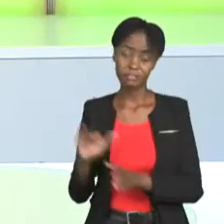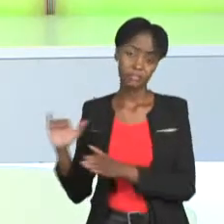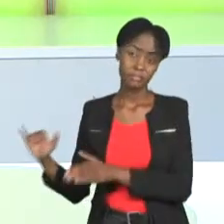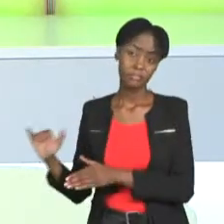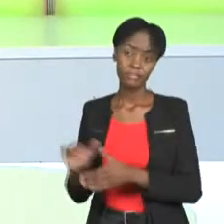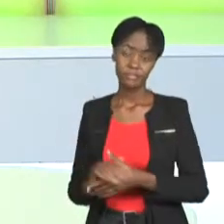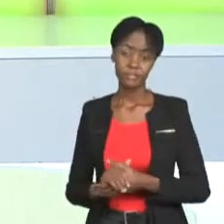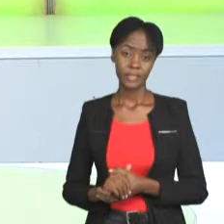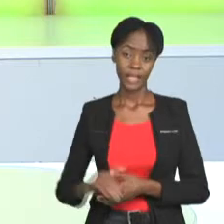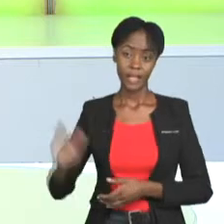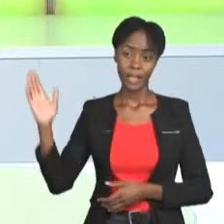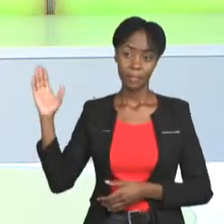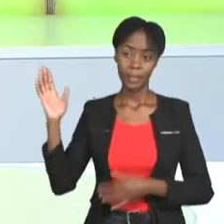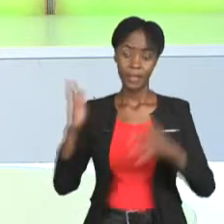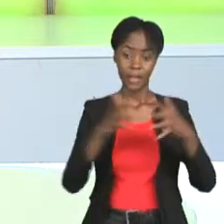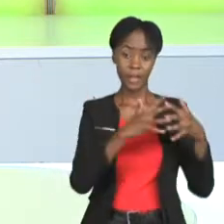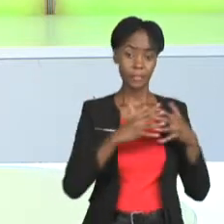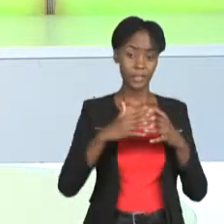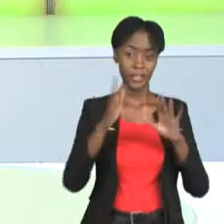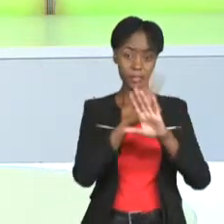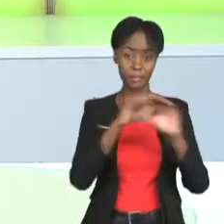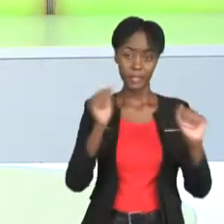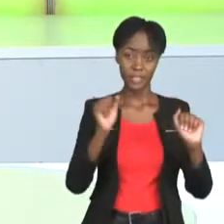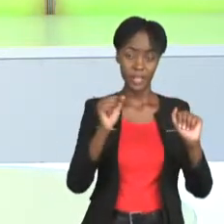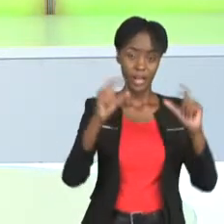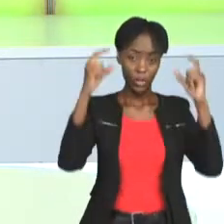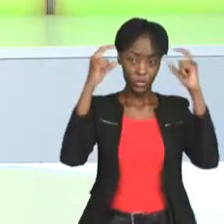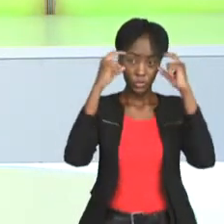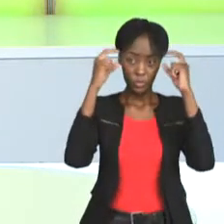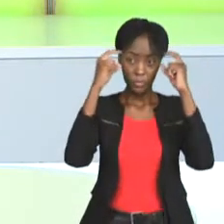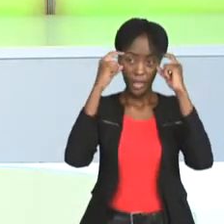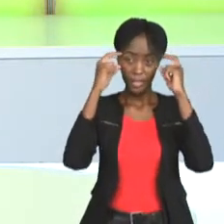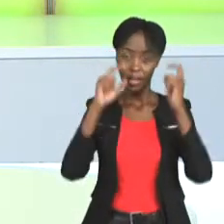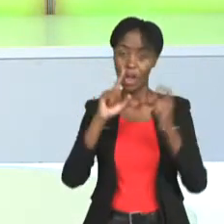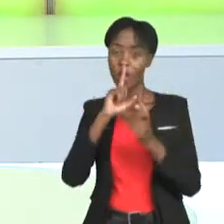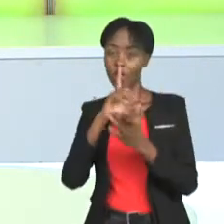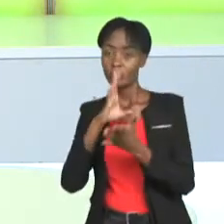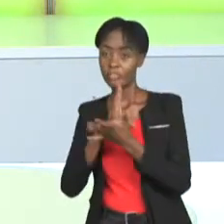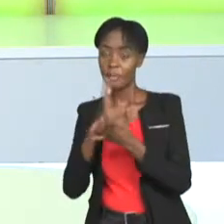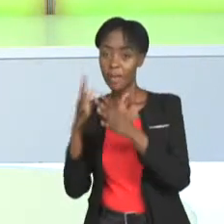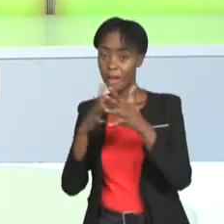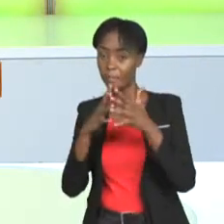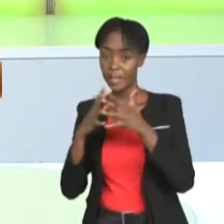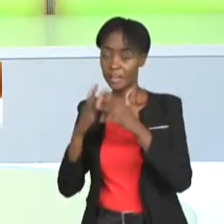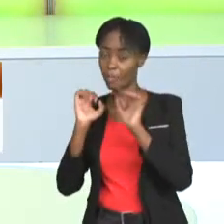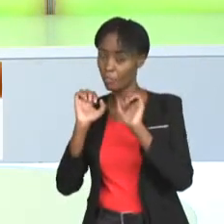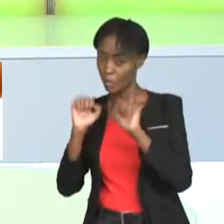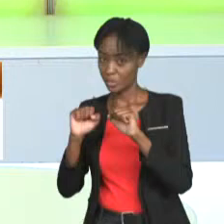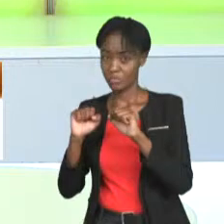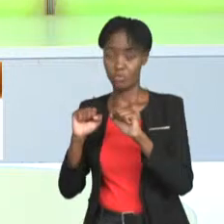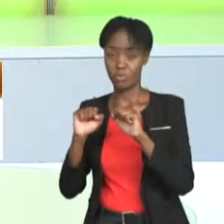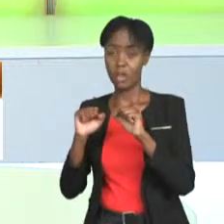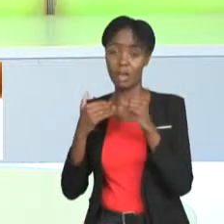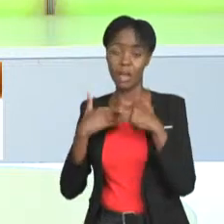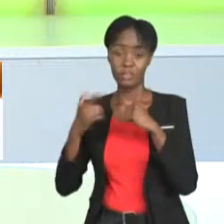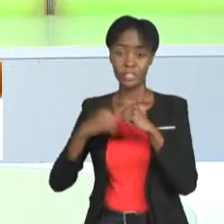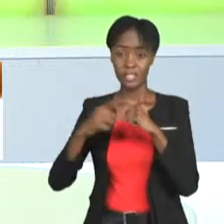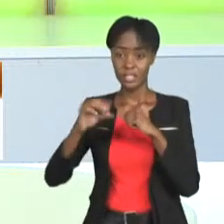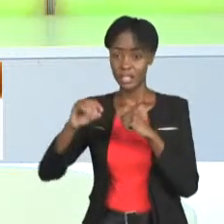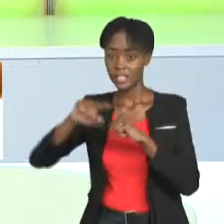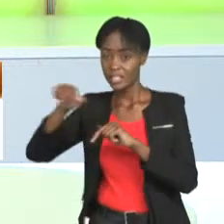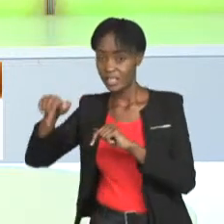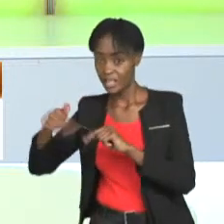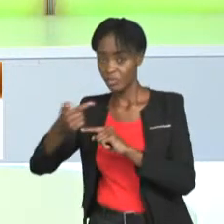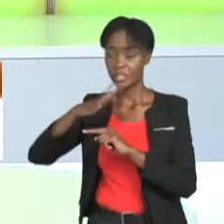Na kwingineko, Rais wa Marekani Joe Biden ametabiri kuwa Marekani itarekodi zaidi ya vifo 600,000 kutokana na ugonjwa wa corona.